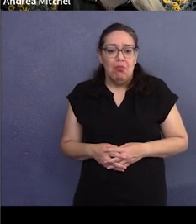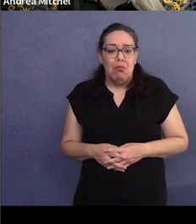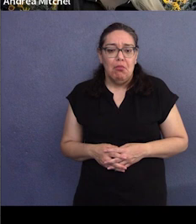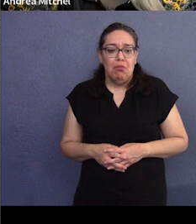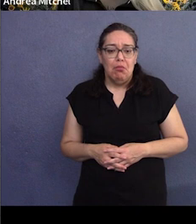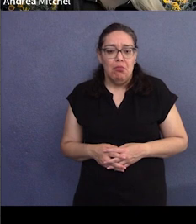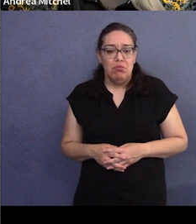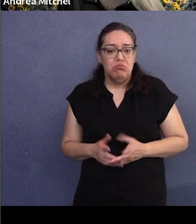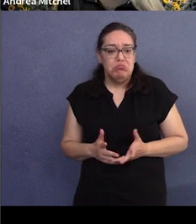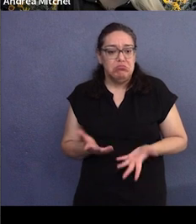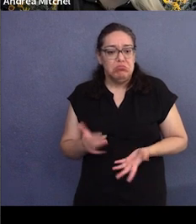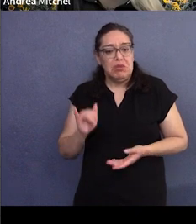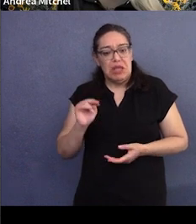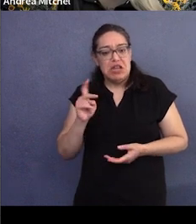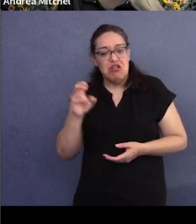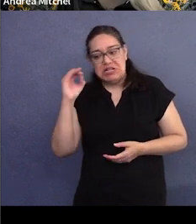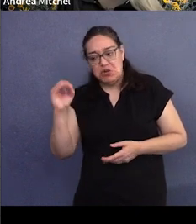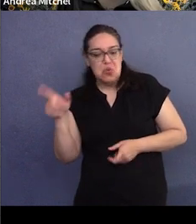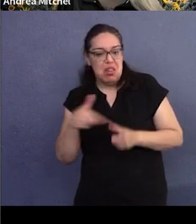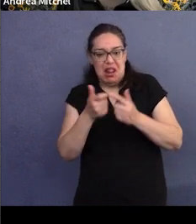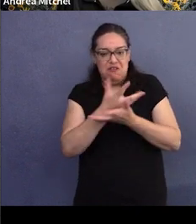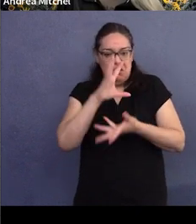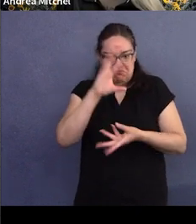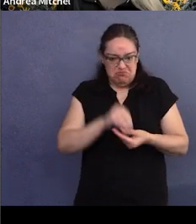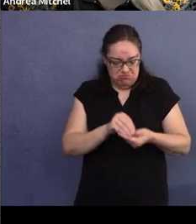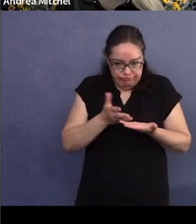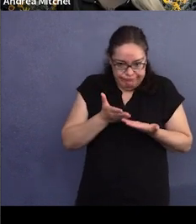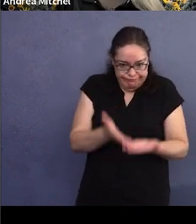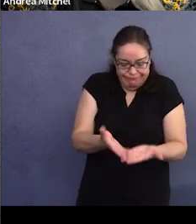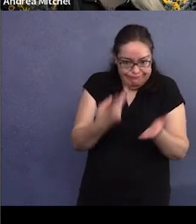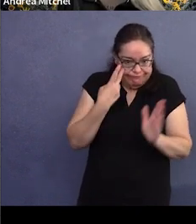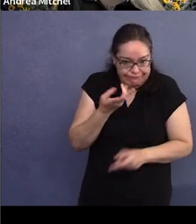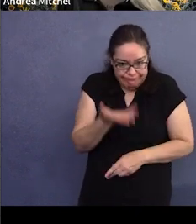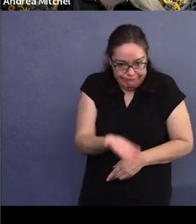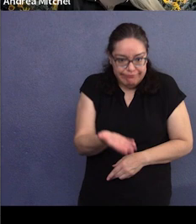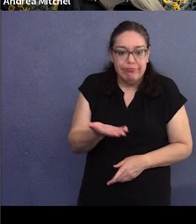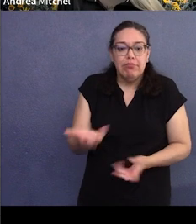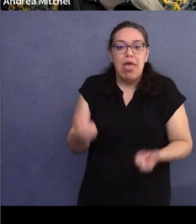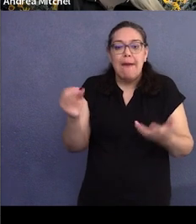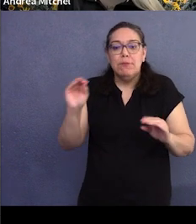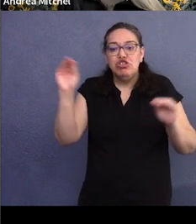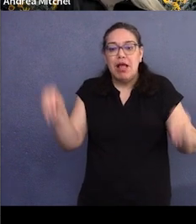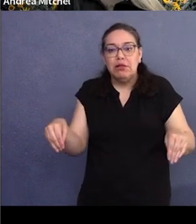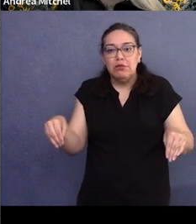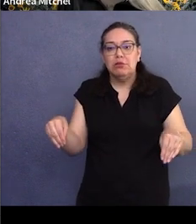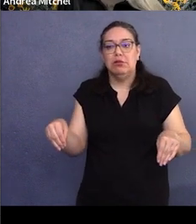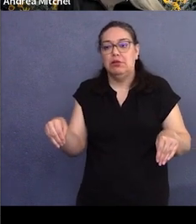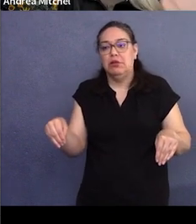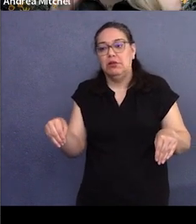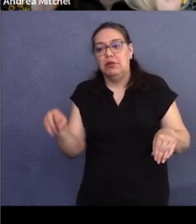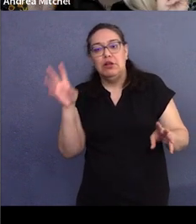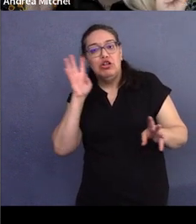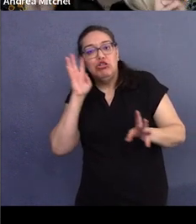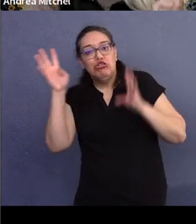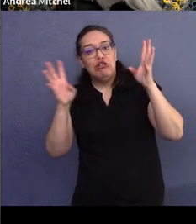And then everything comes down to here and it tells you right then and there what your percentage of